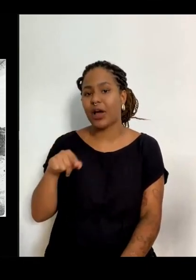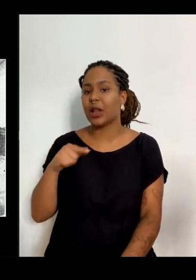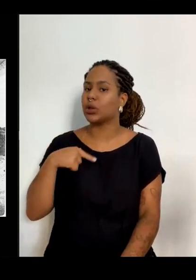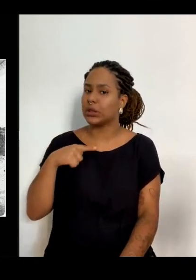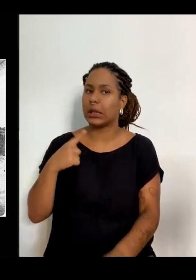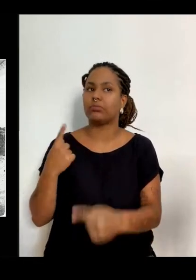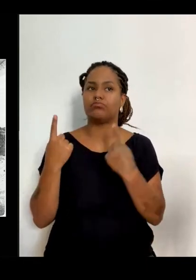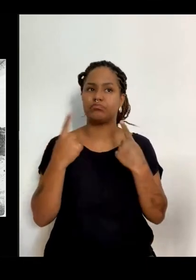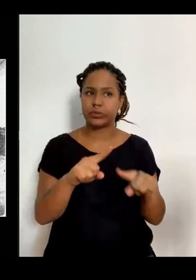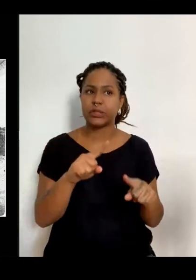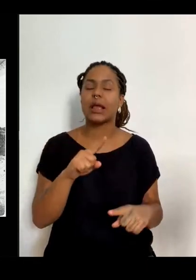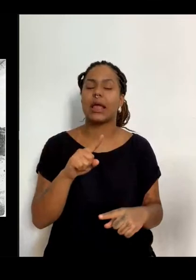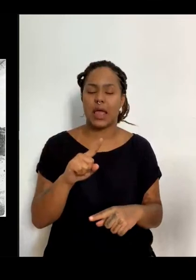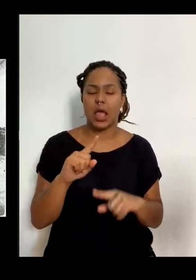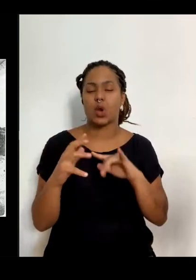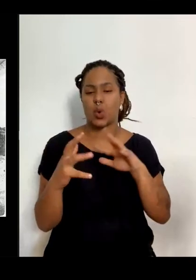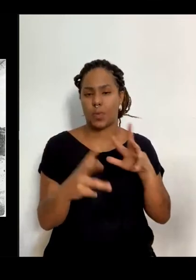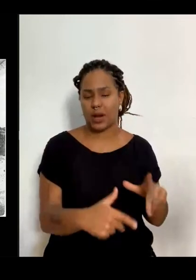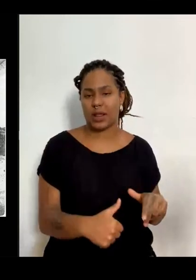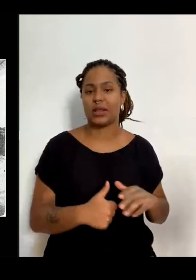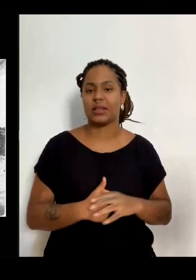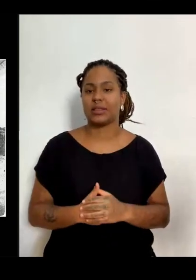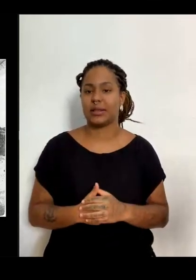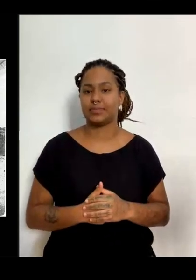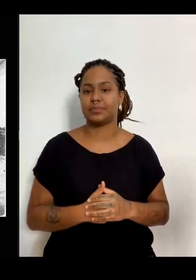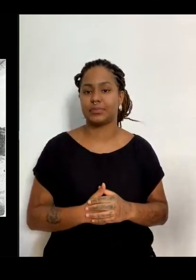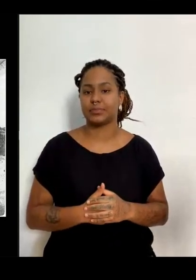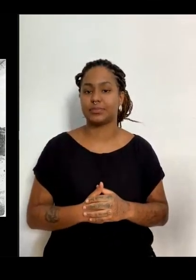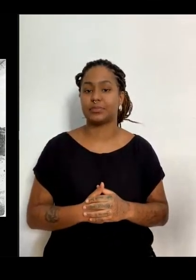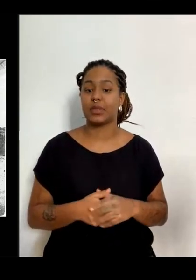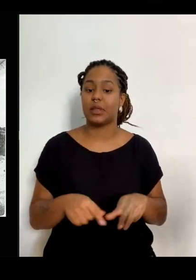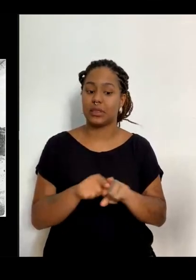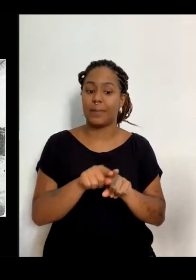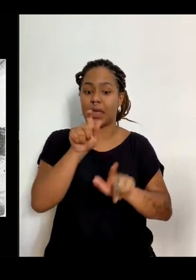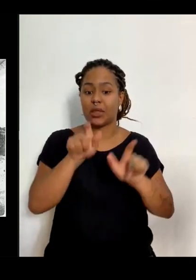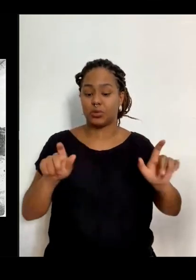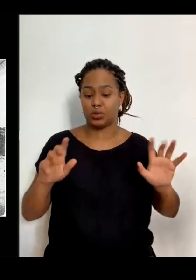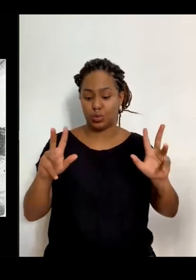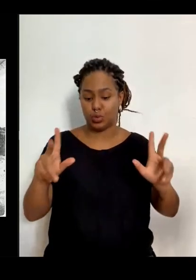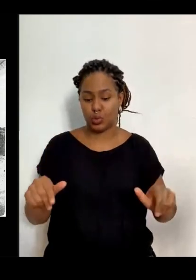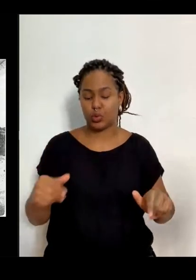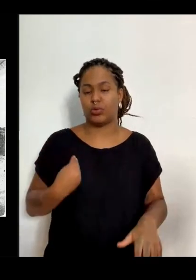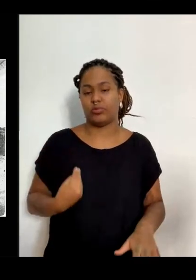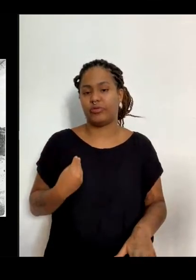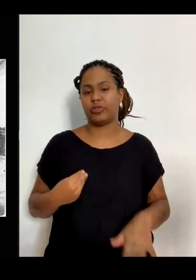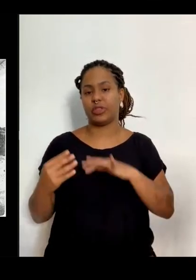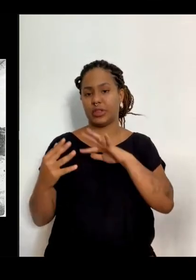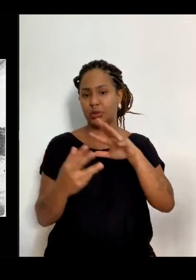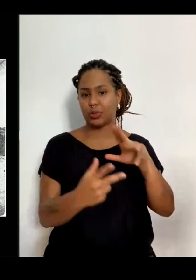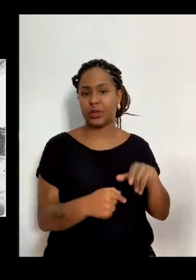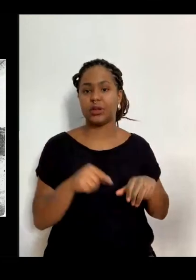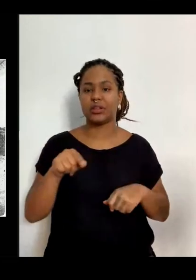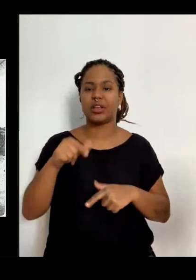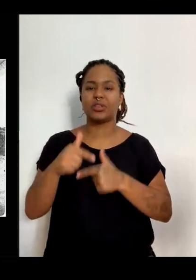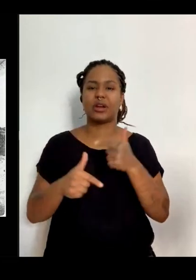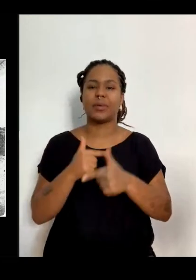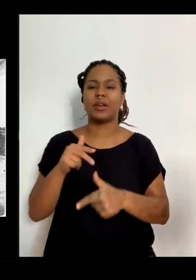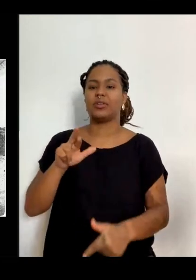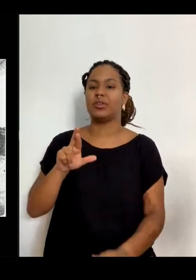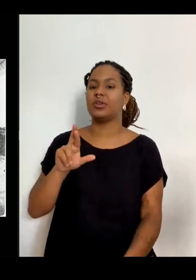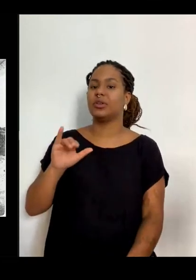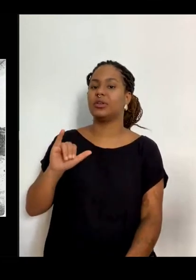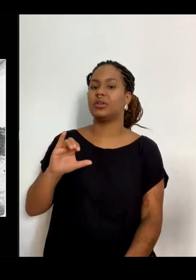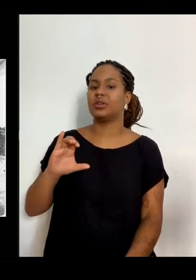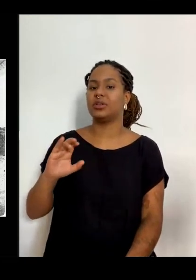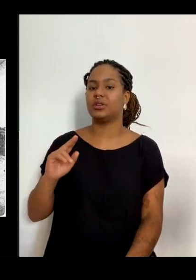this is a piece that was done by Richard Sarah and it was exhibited at the Pasadena Museum in